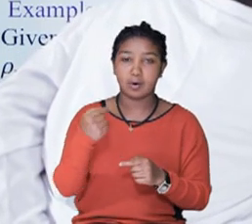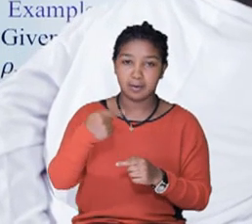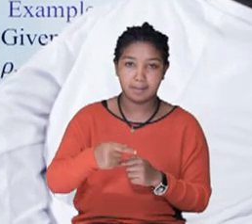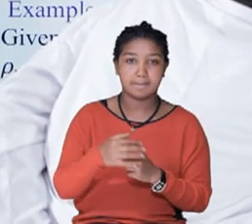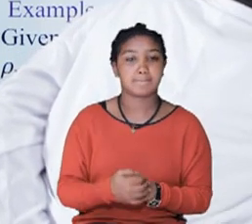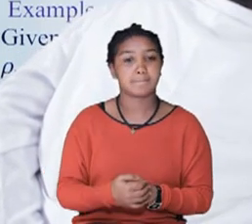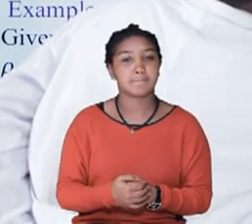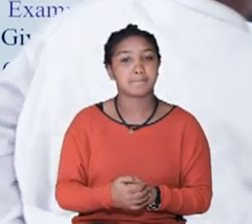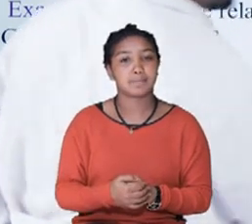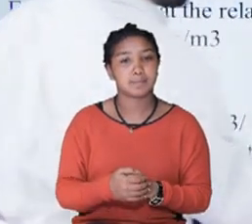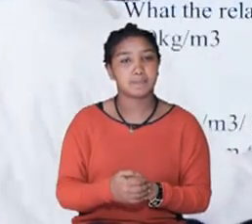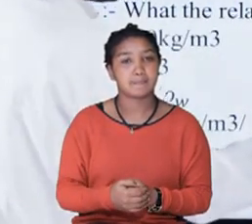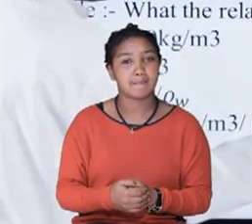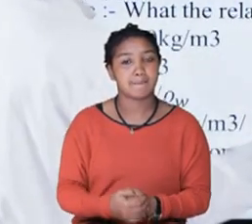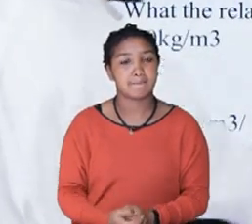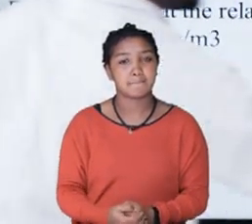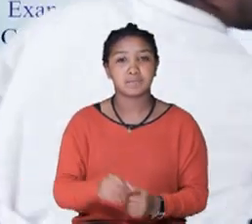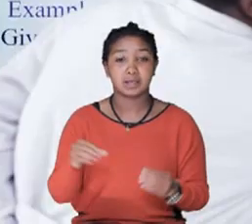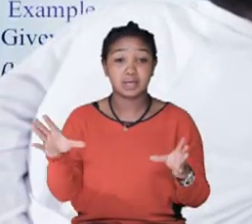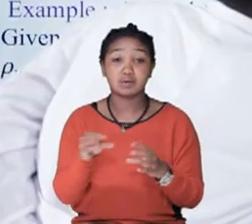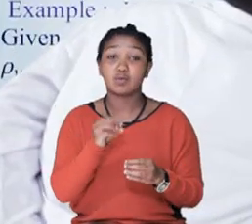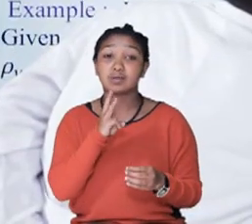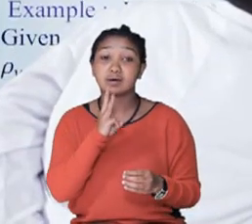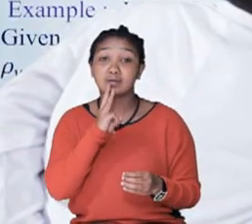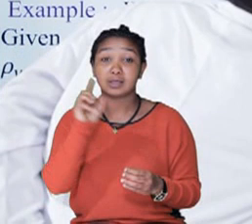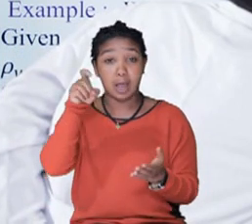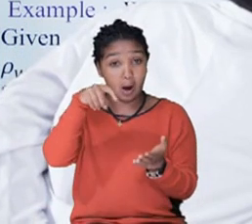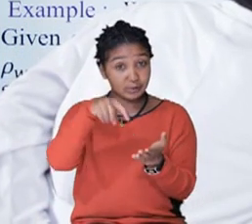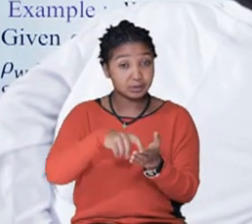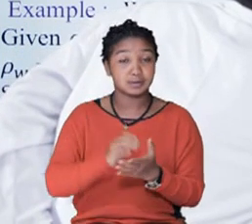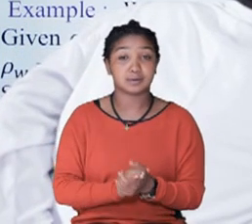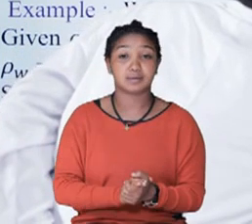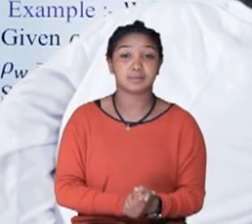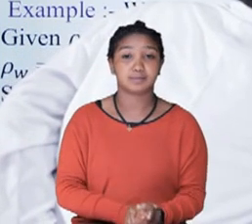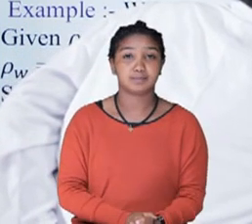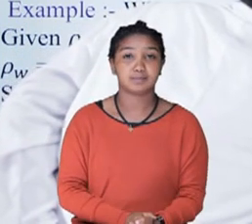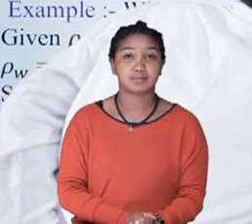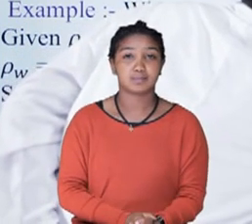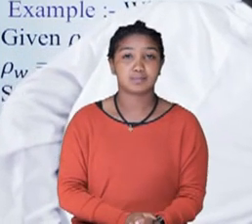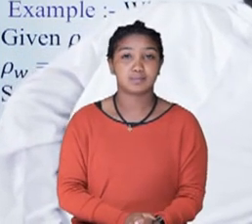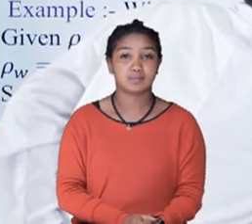kilogram per, the density of water is 1,000